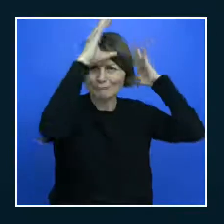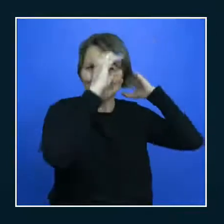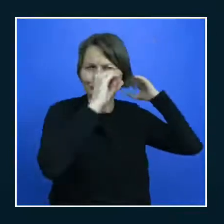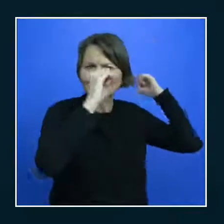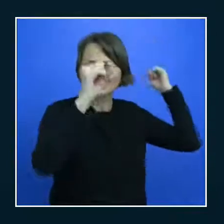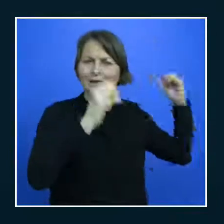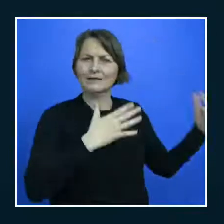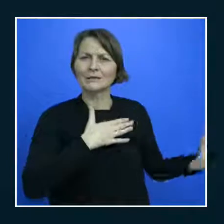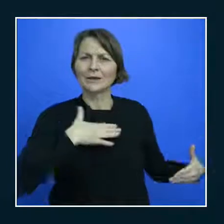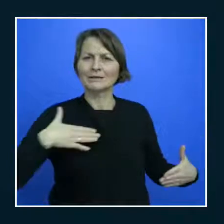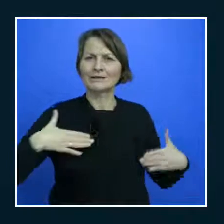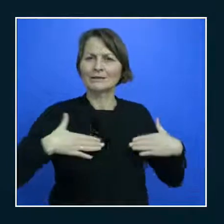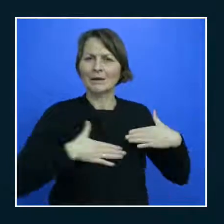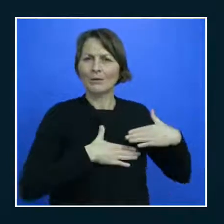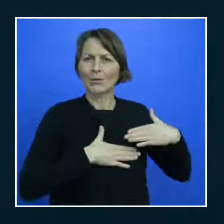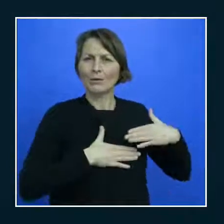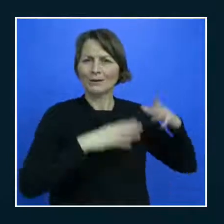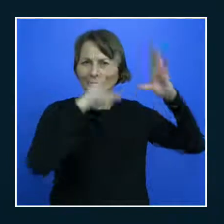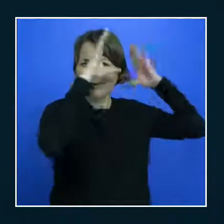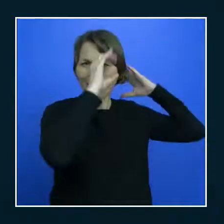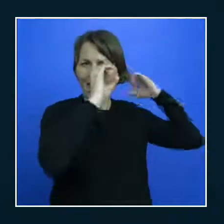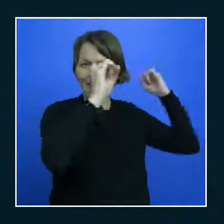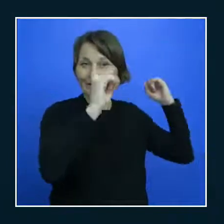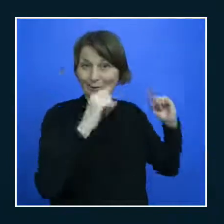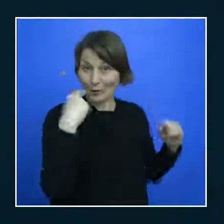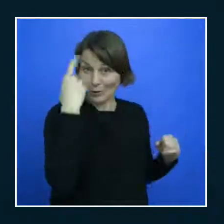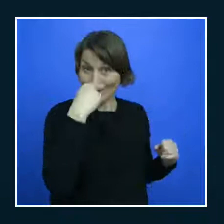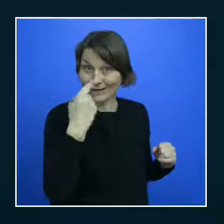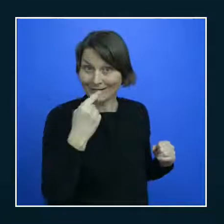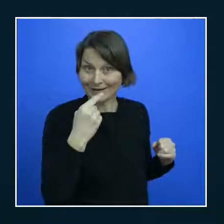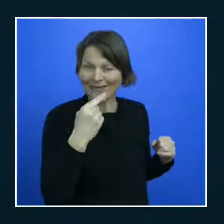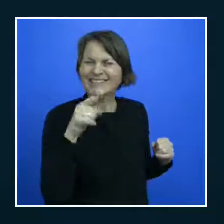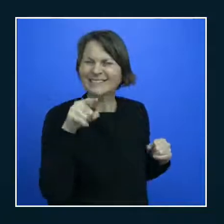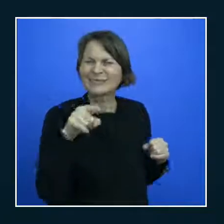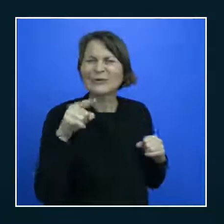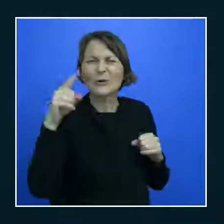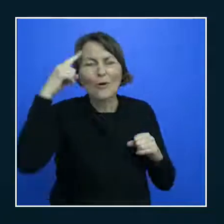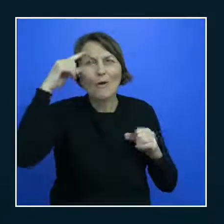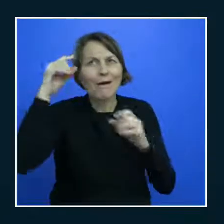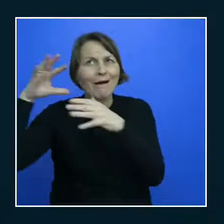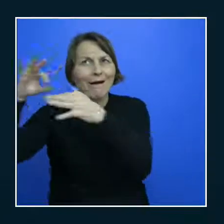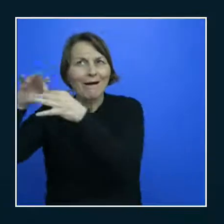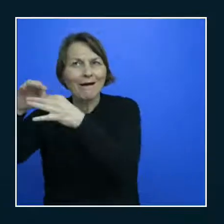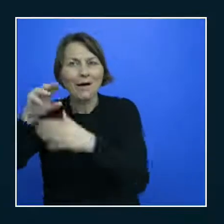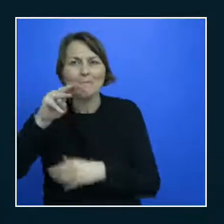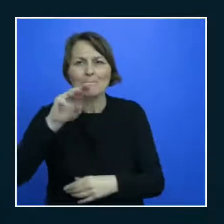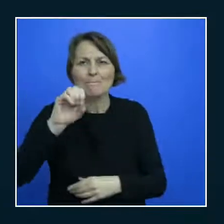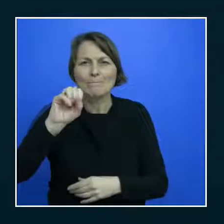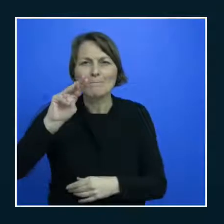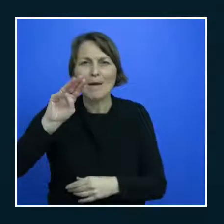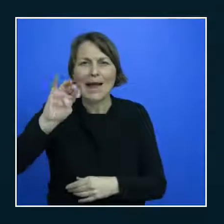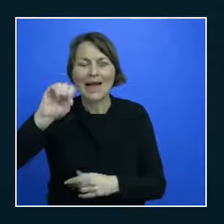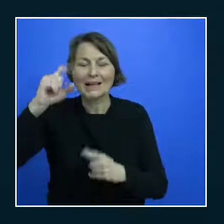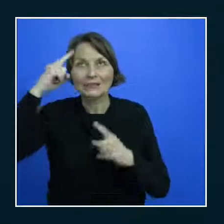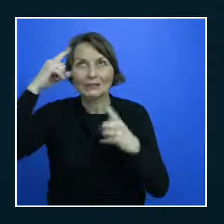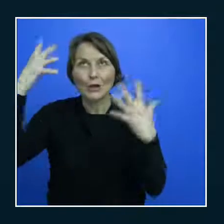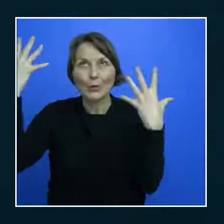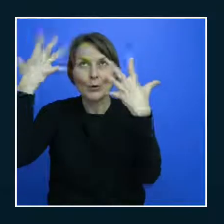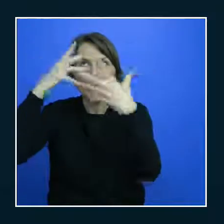Is it working? Excellent. Very good. Yep. So, You know, it's like it's really there, isn't